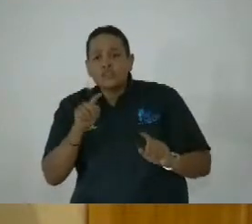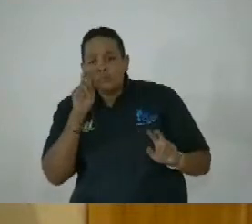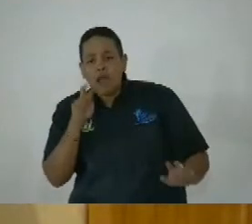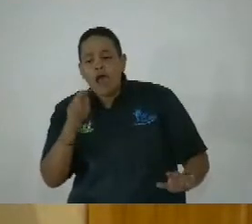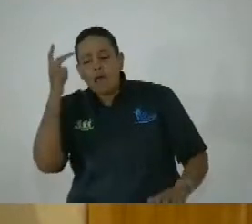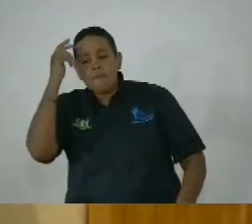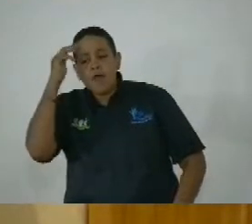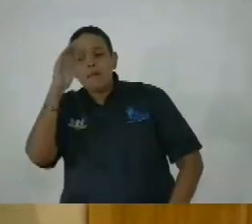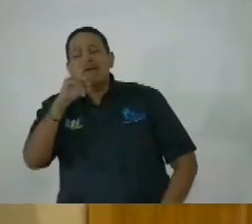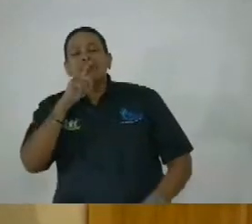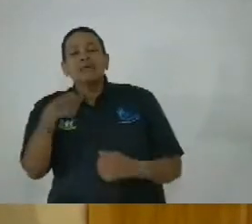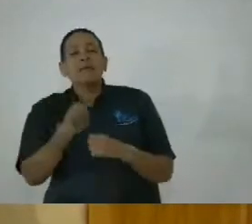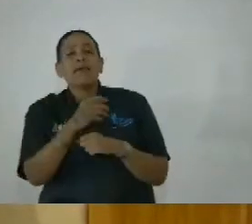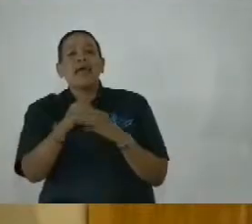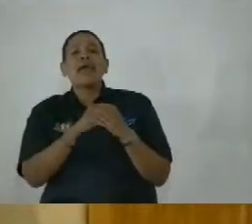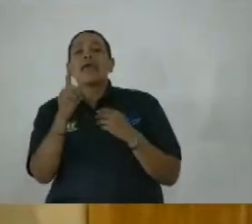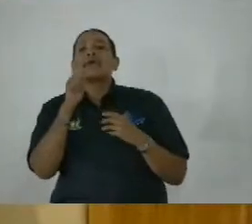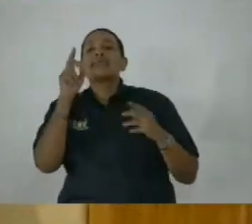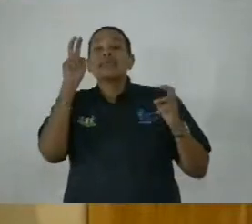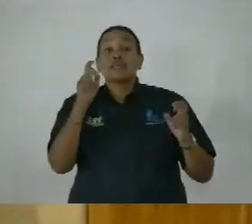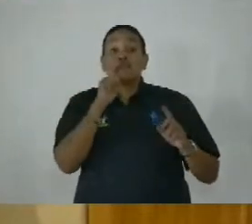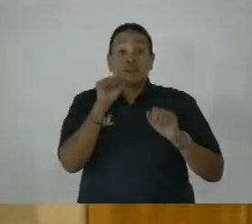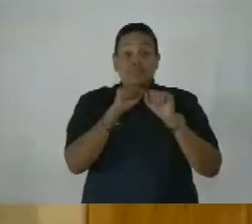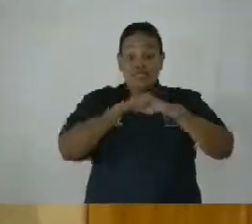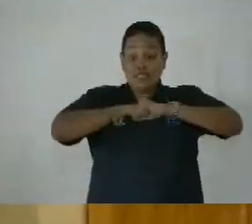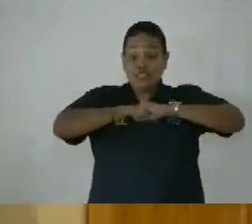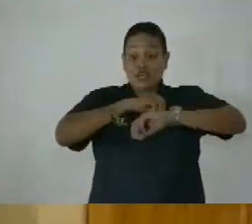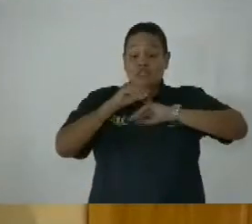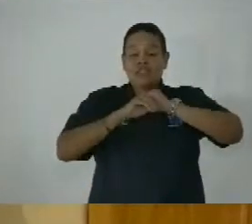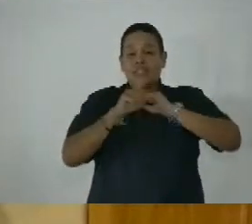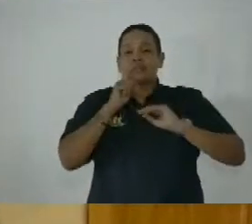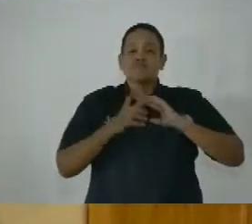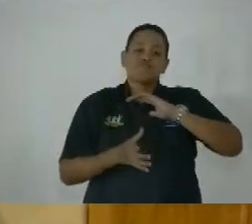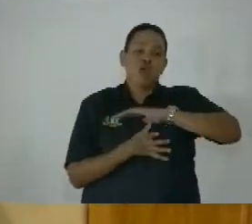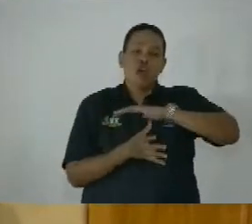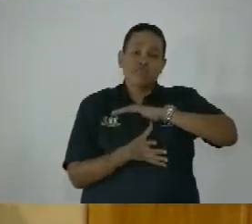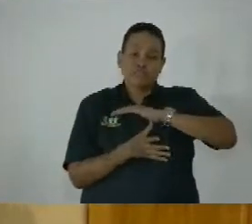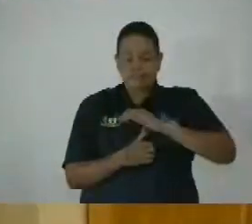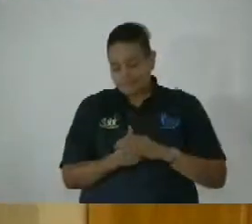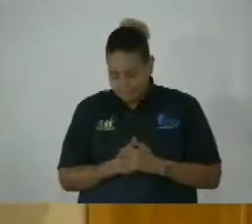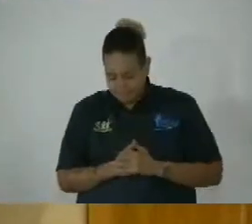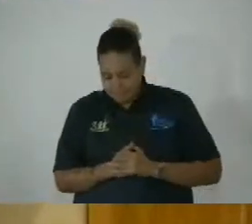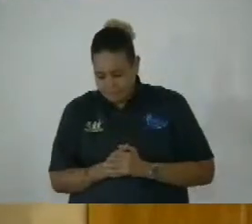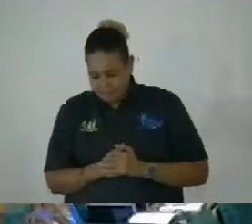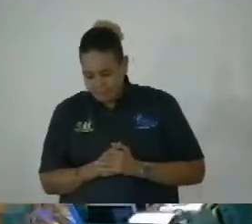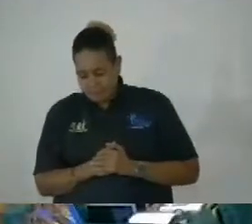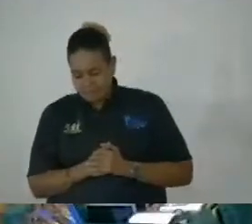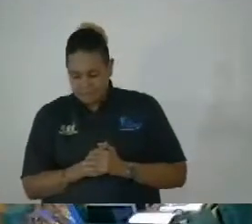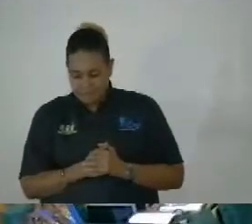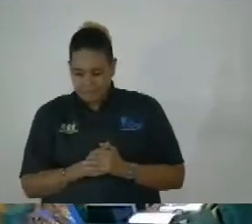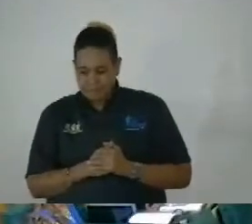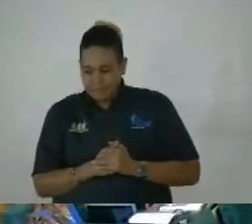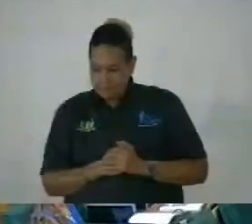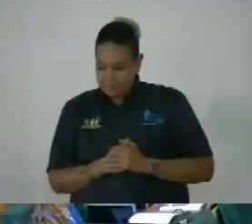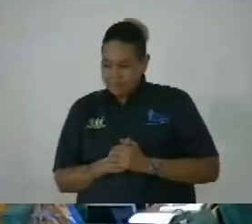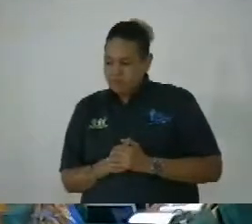Prime Minister made national security a priority. Right?